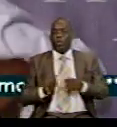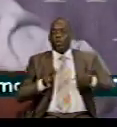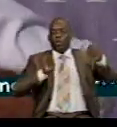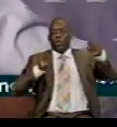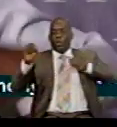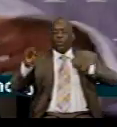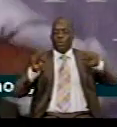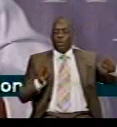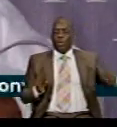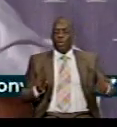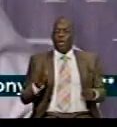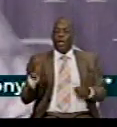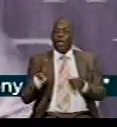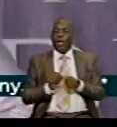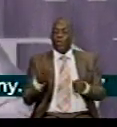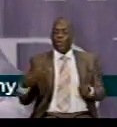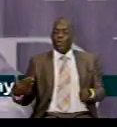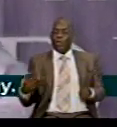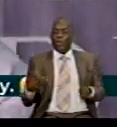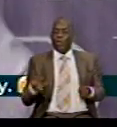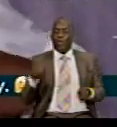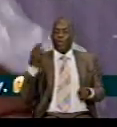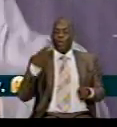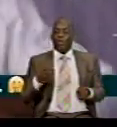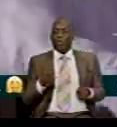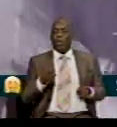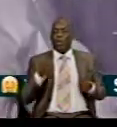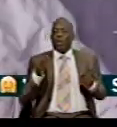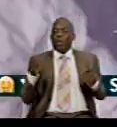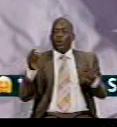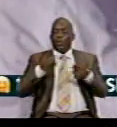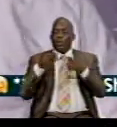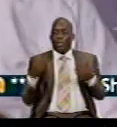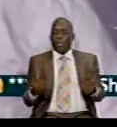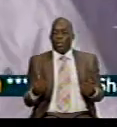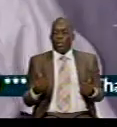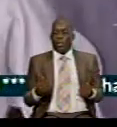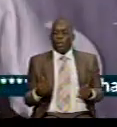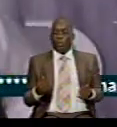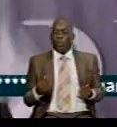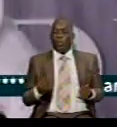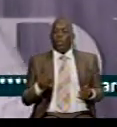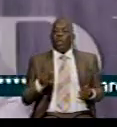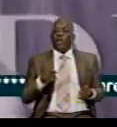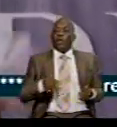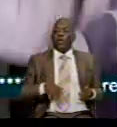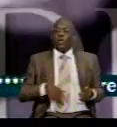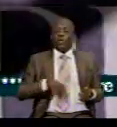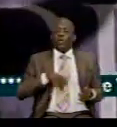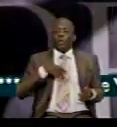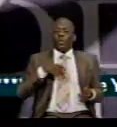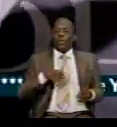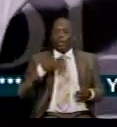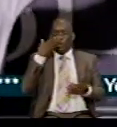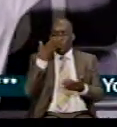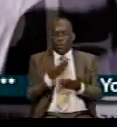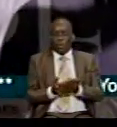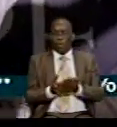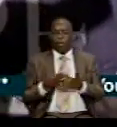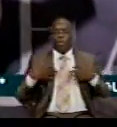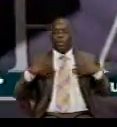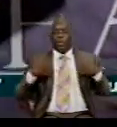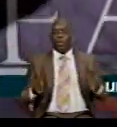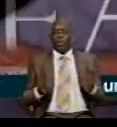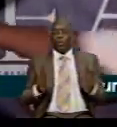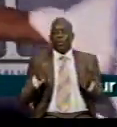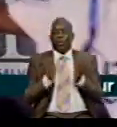was feeling pain. I was breathing very well. Up to now, I'm still breathing well. I'm feeling well. Praise the Lord. Amen. Thank you, Jesus. I'm